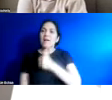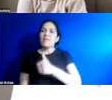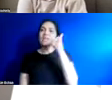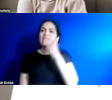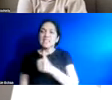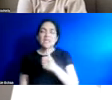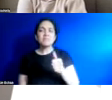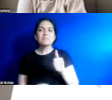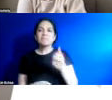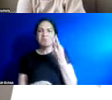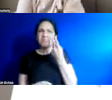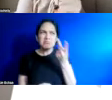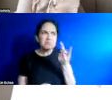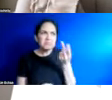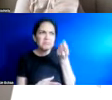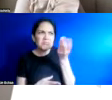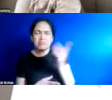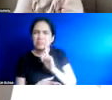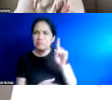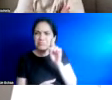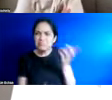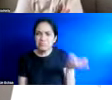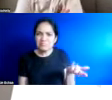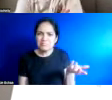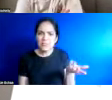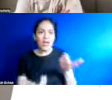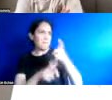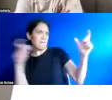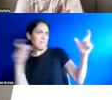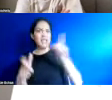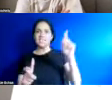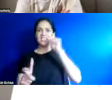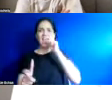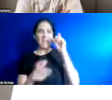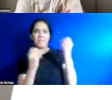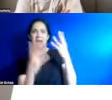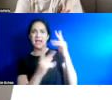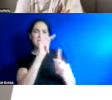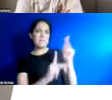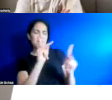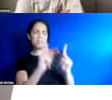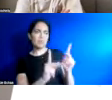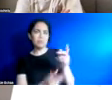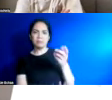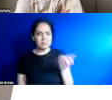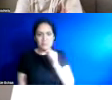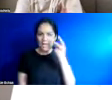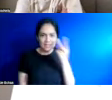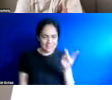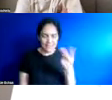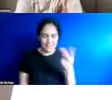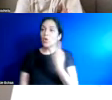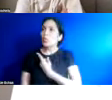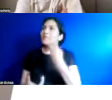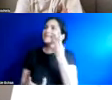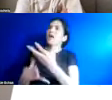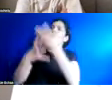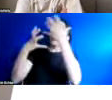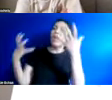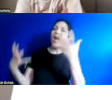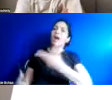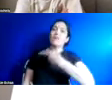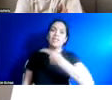large group of deaf people around. So it's hard to say like you trying to communicate in